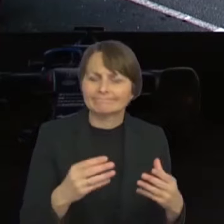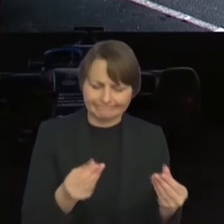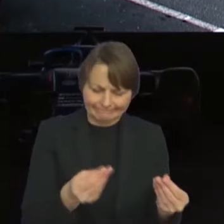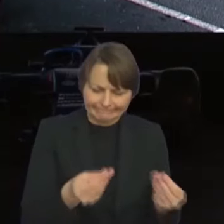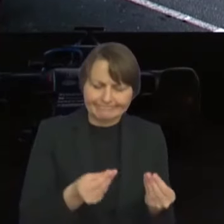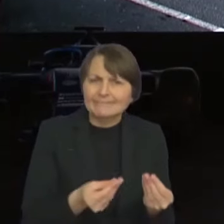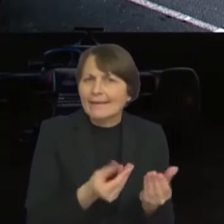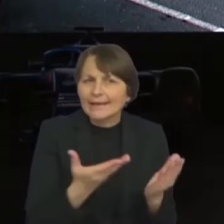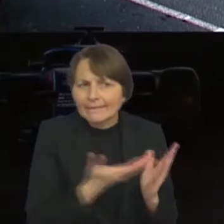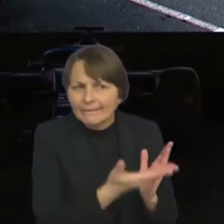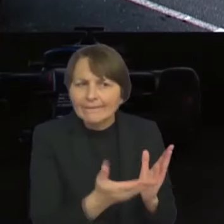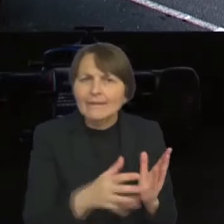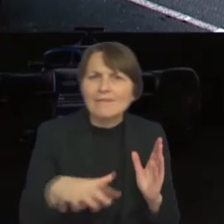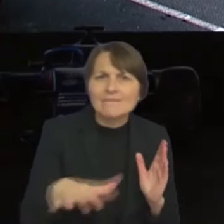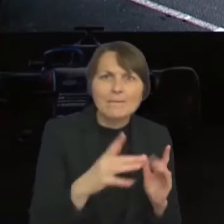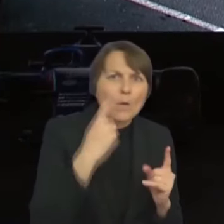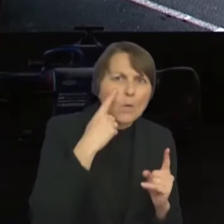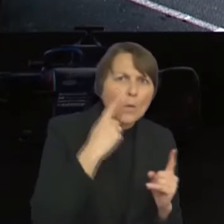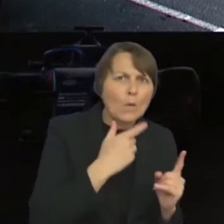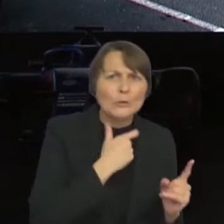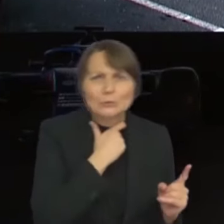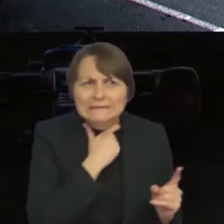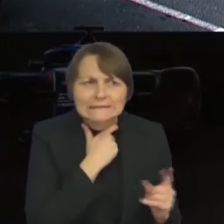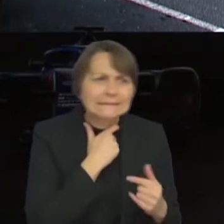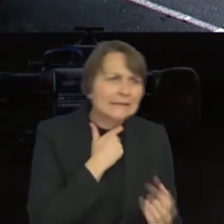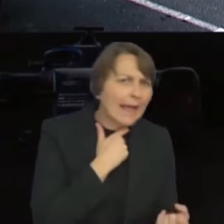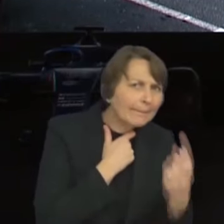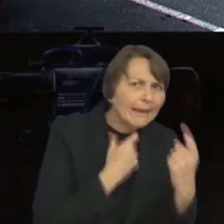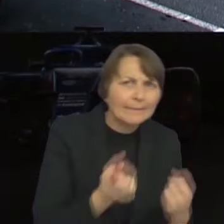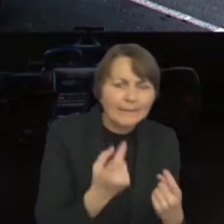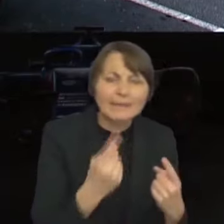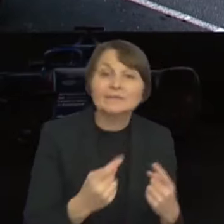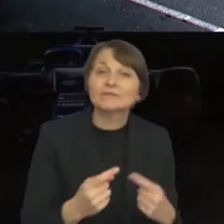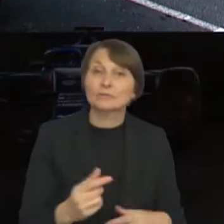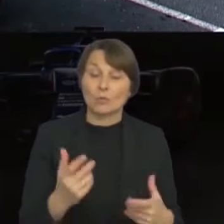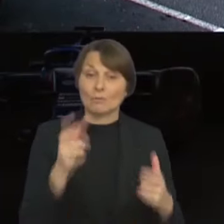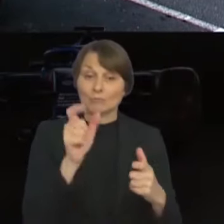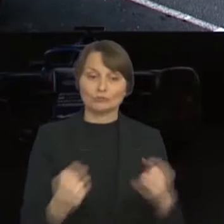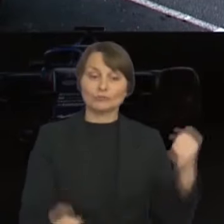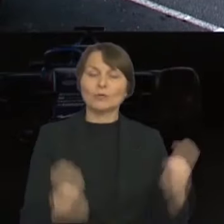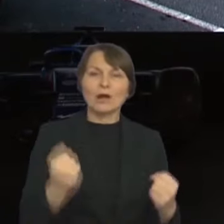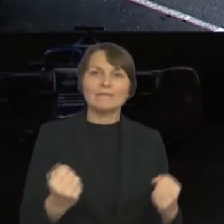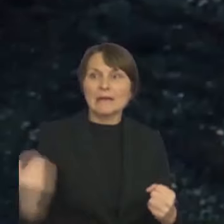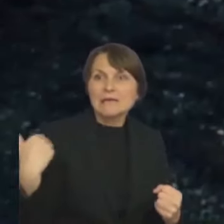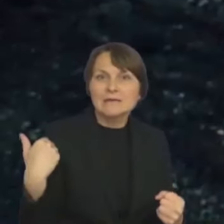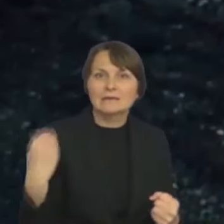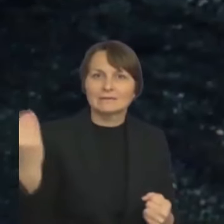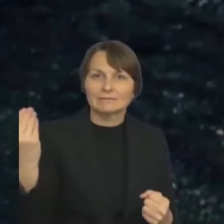environment risks or any risks that are coming up so as to alert the driver. And the